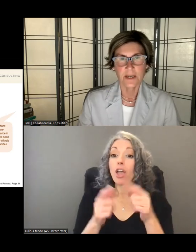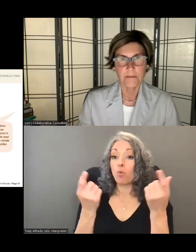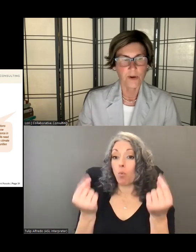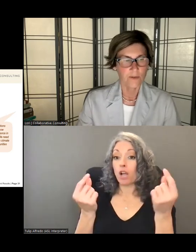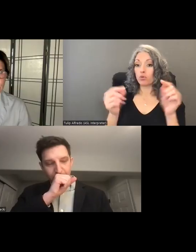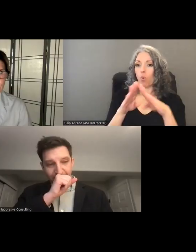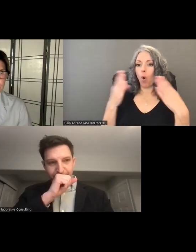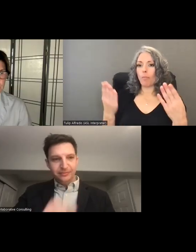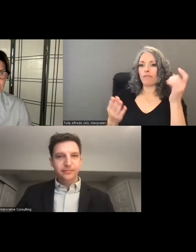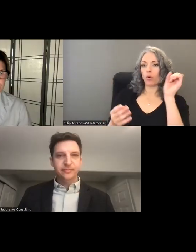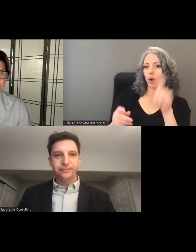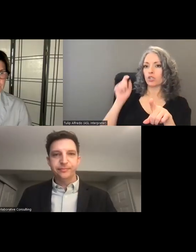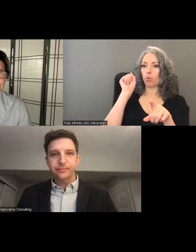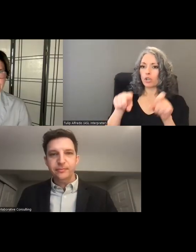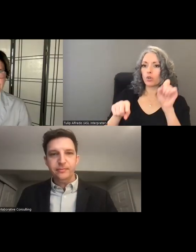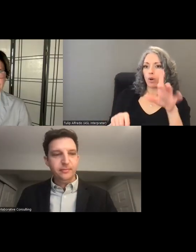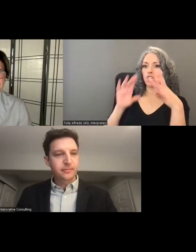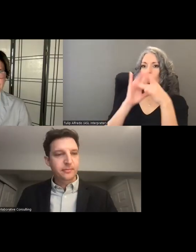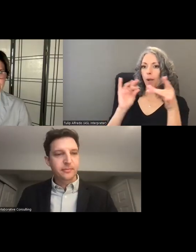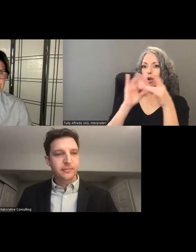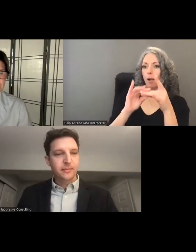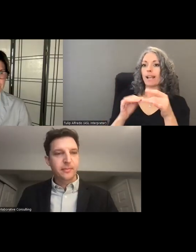So Jacob, over to you.